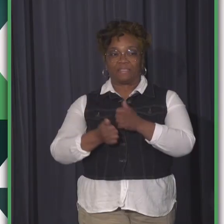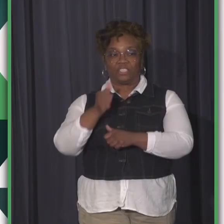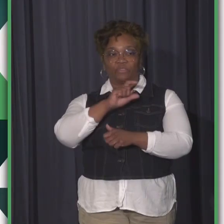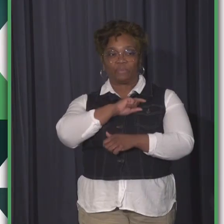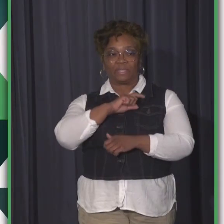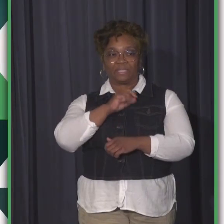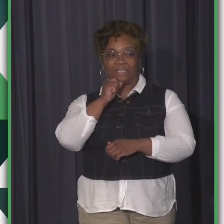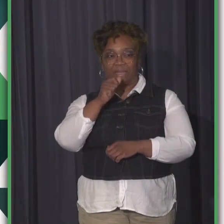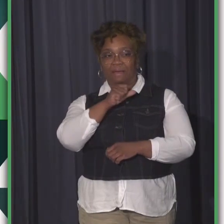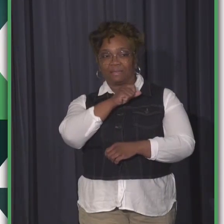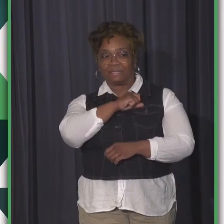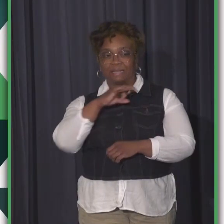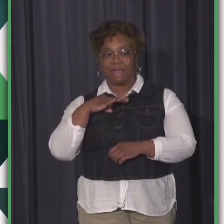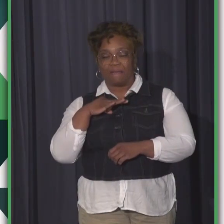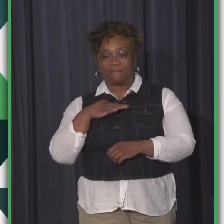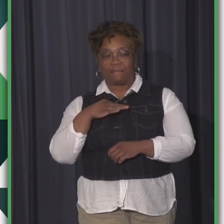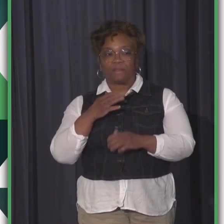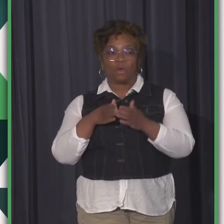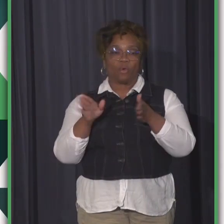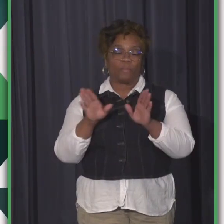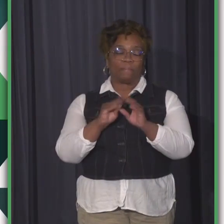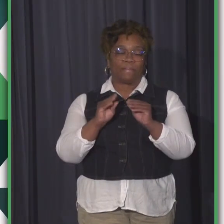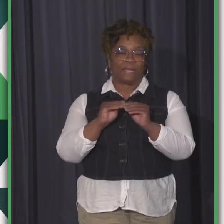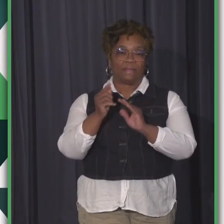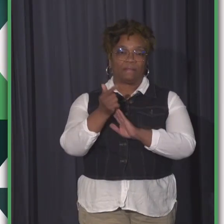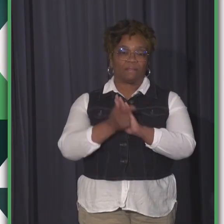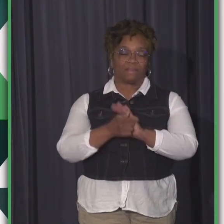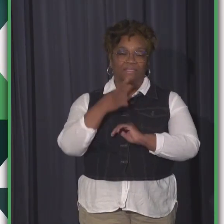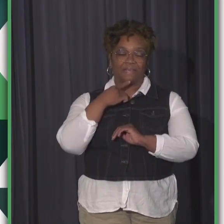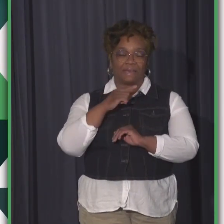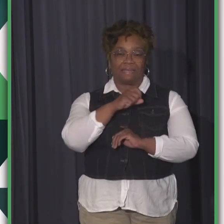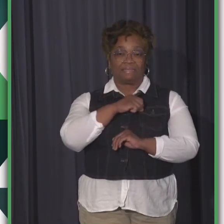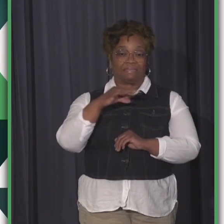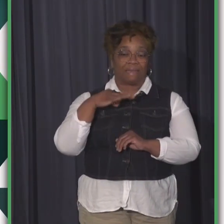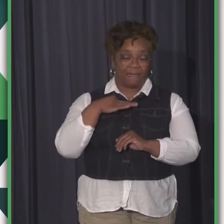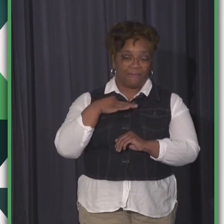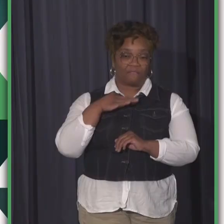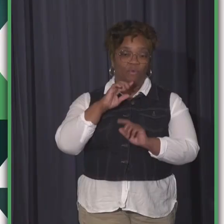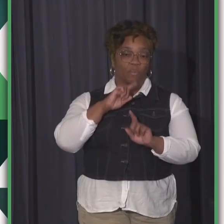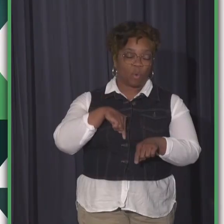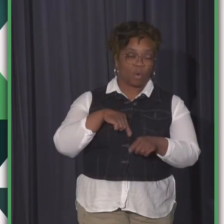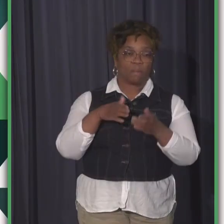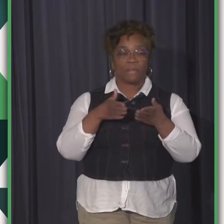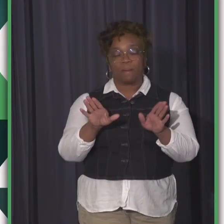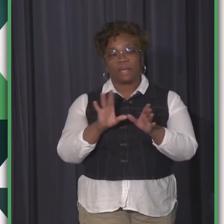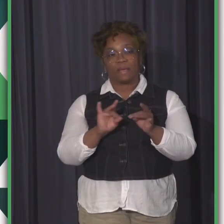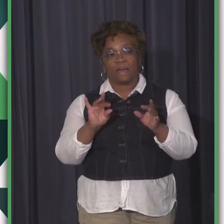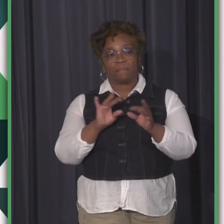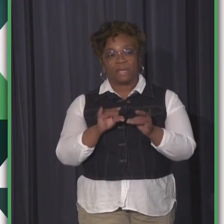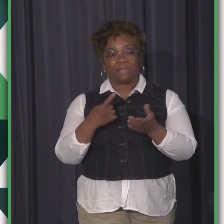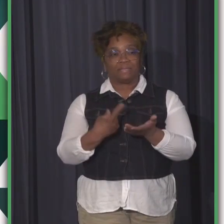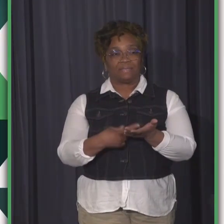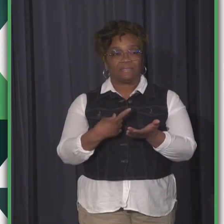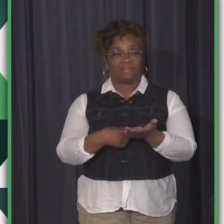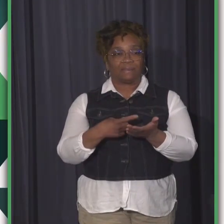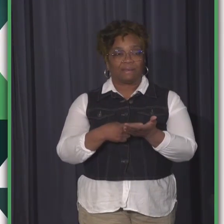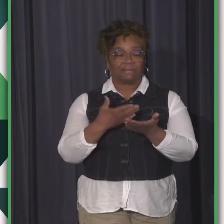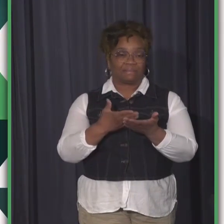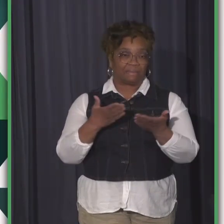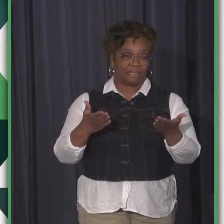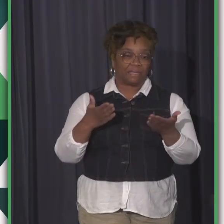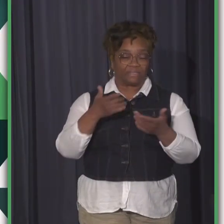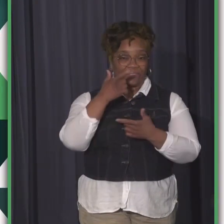staff. The Open Meetings Act said you can have staff reports and public comment, and you can discuss items of interest as long as you don't make any